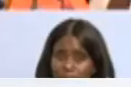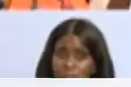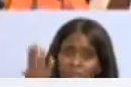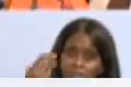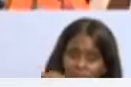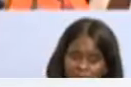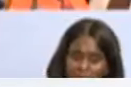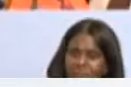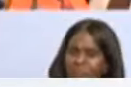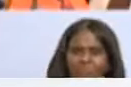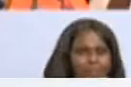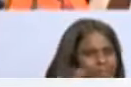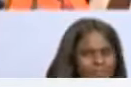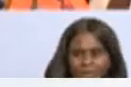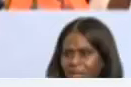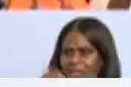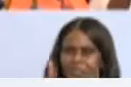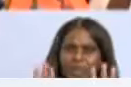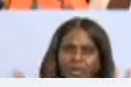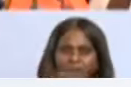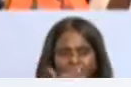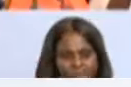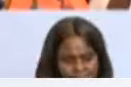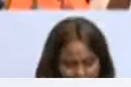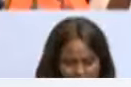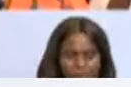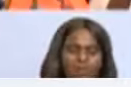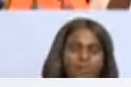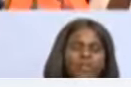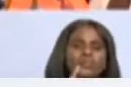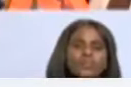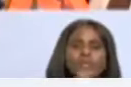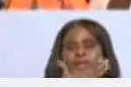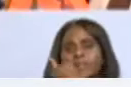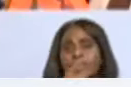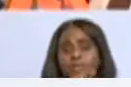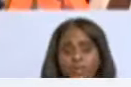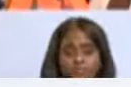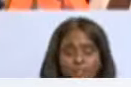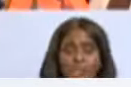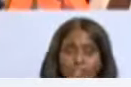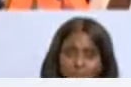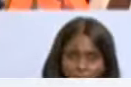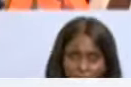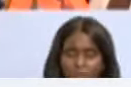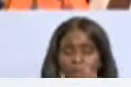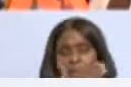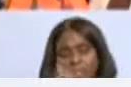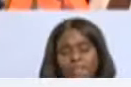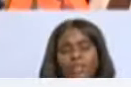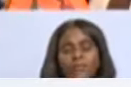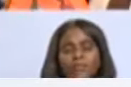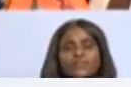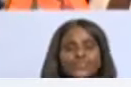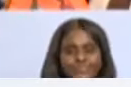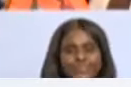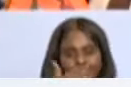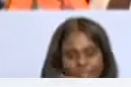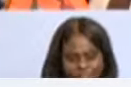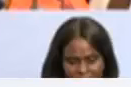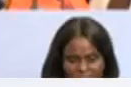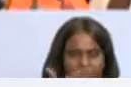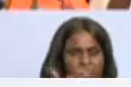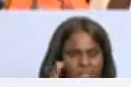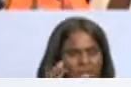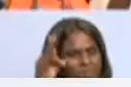against anybody. It's to make society better. To make society better. We have a shared